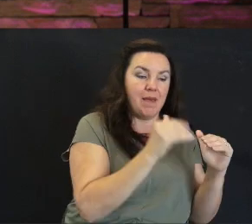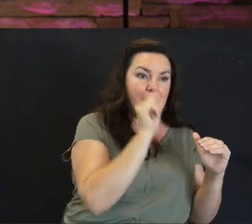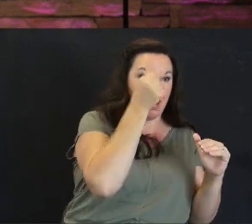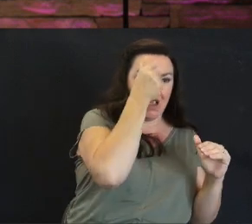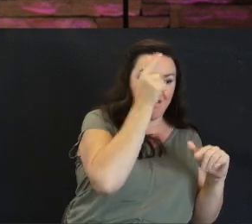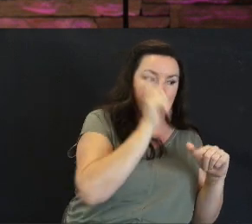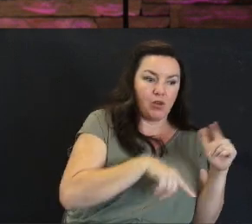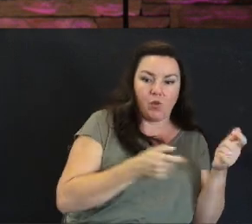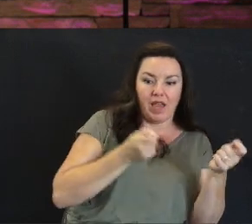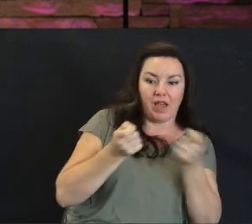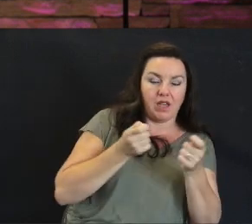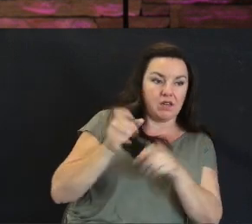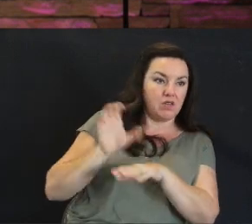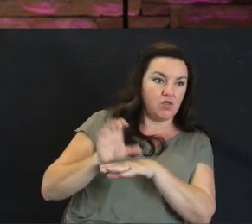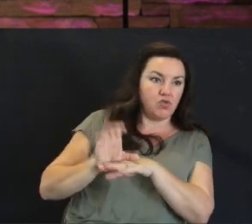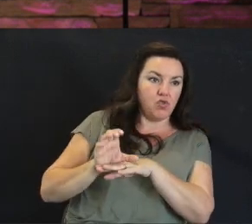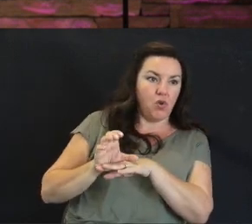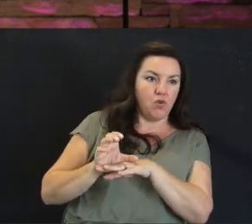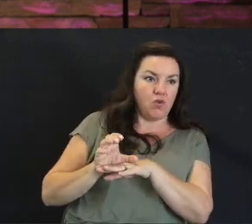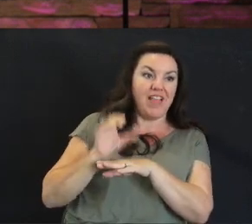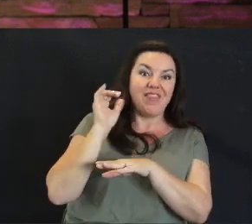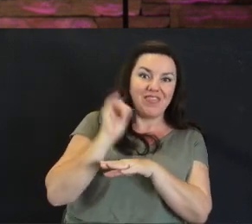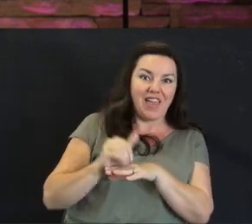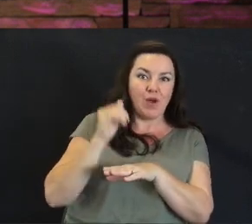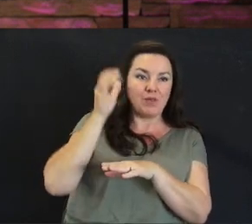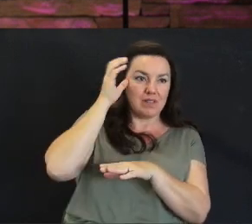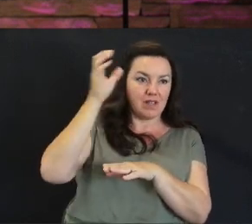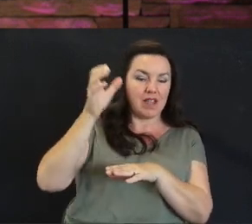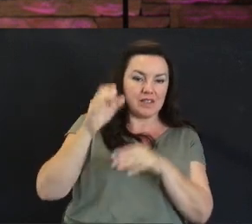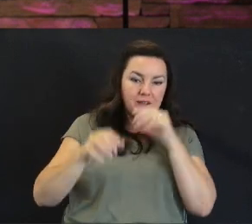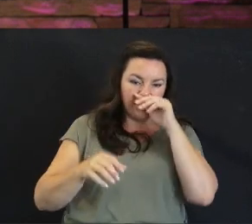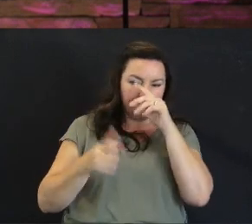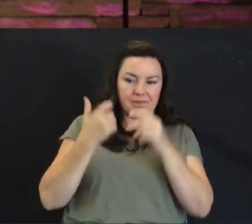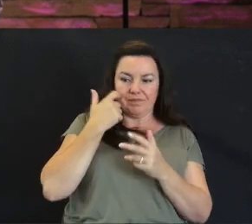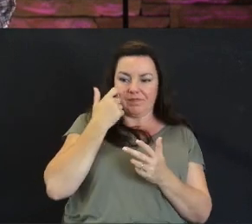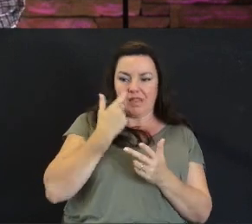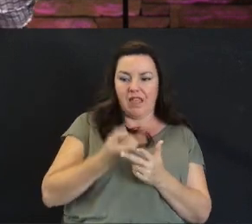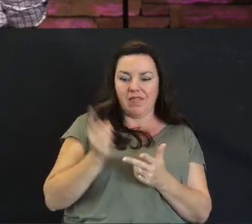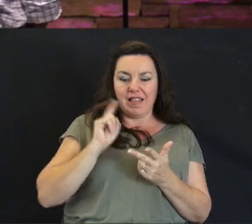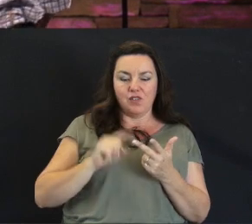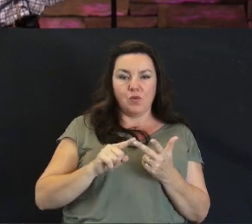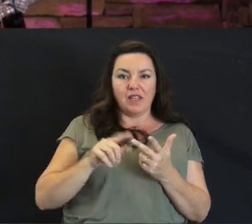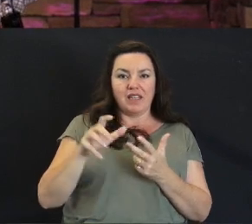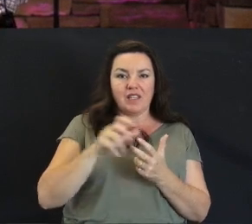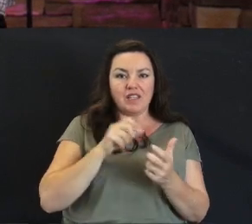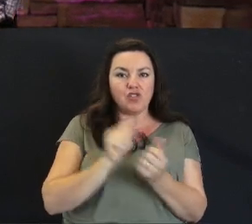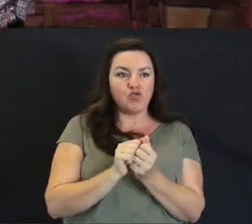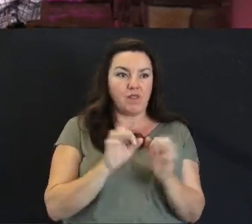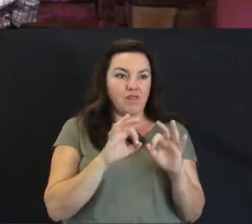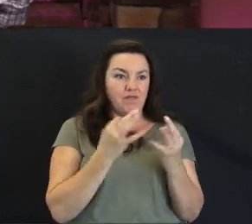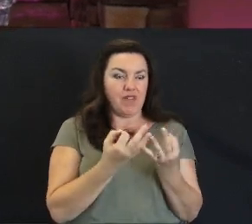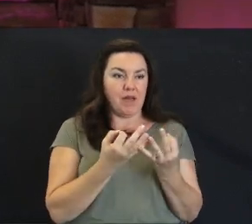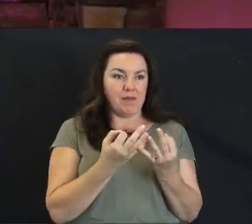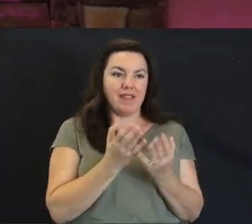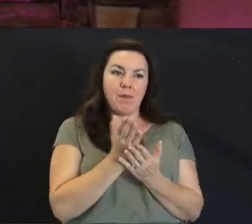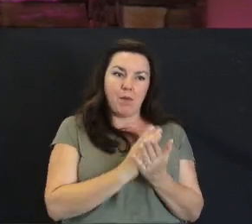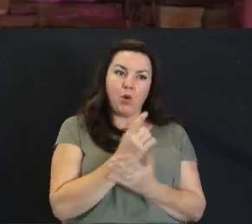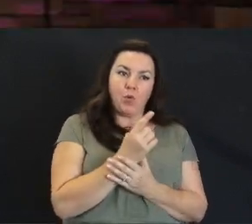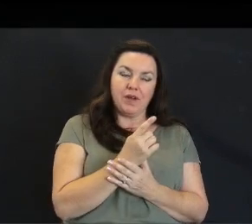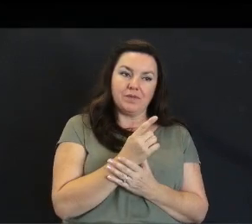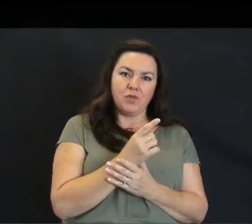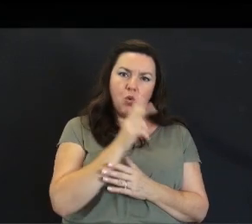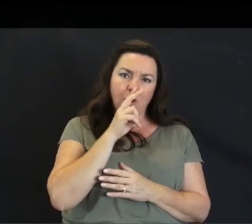churches And then last week We looked at the destruction of the family And that was part one And we looked at those forces That are coming